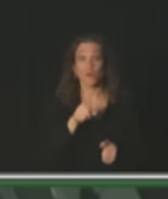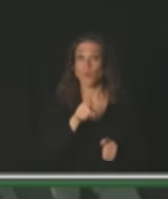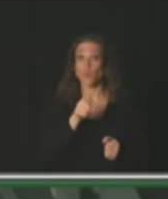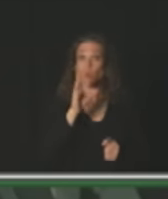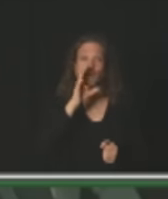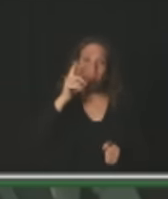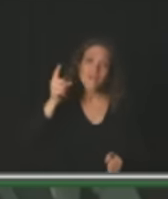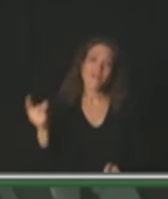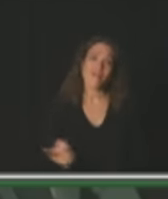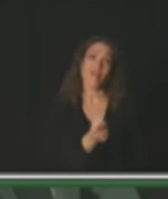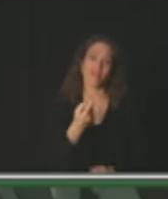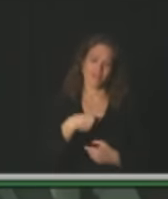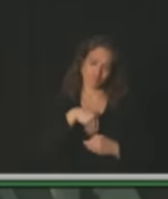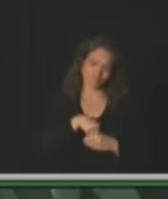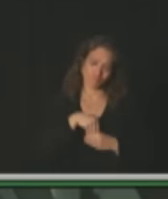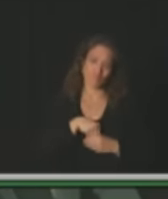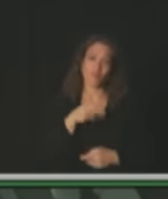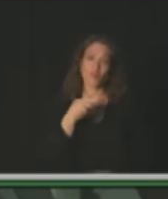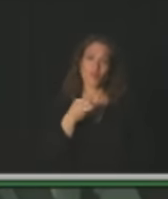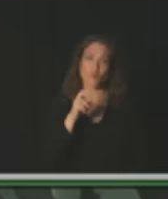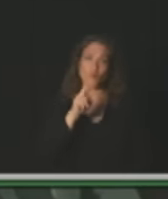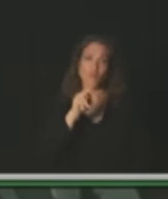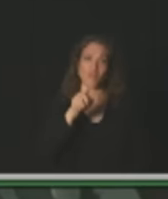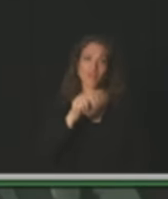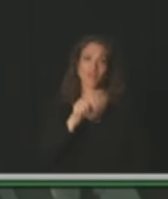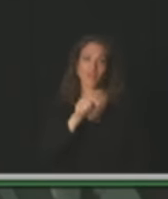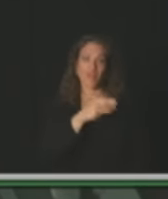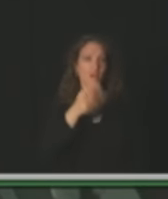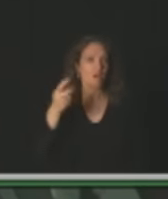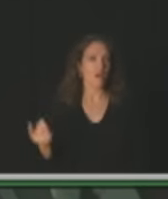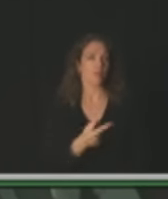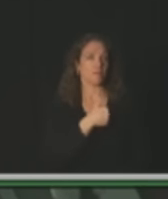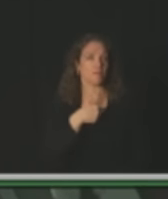be a Hornet and part of the Hornet family.